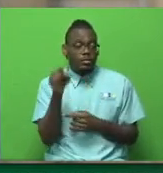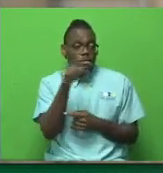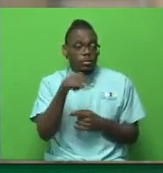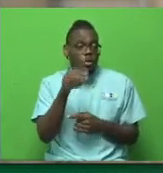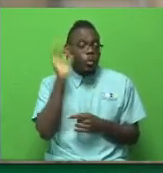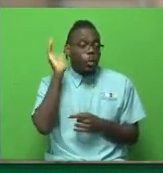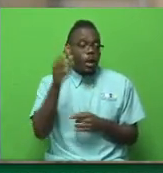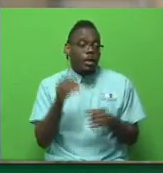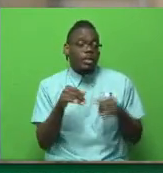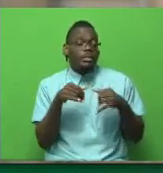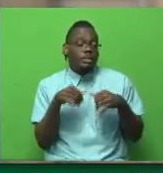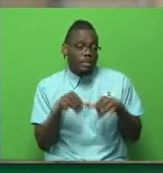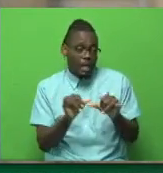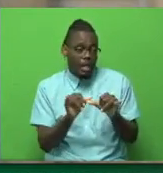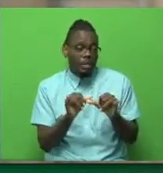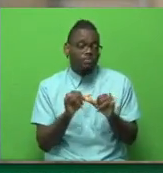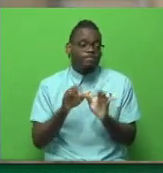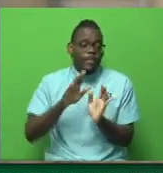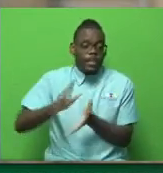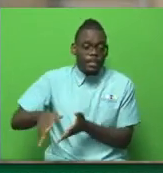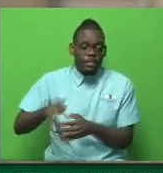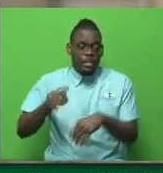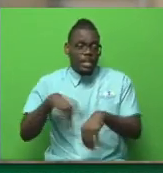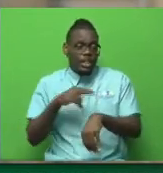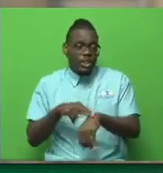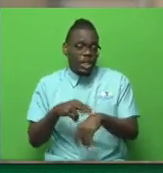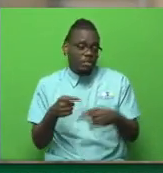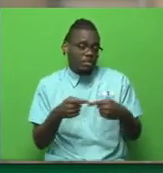in opposition I move on